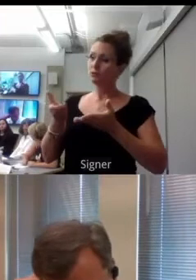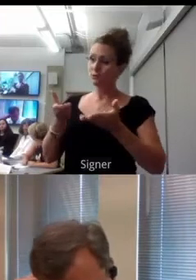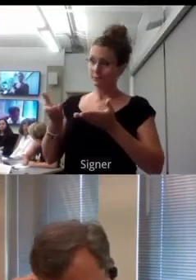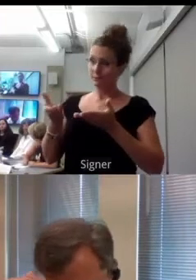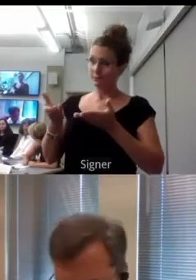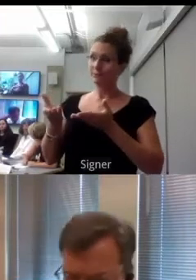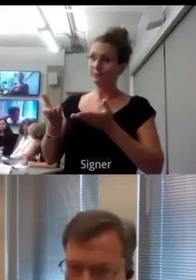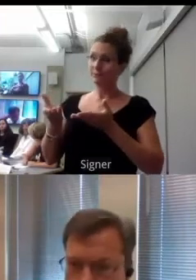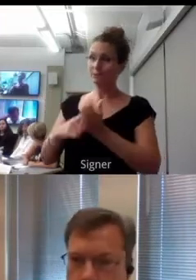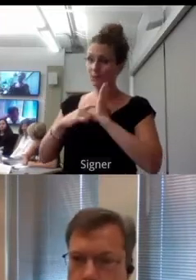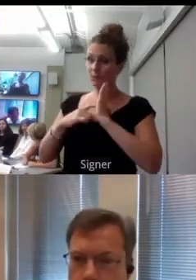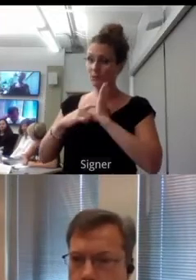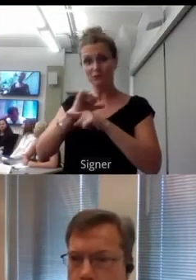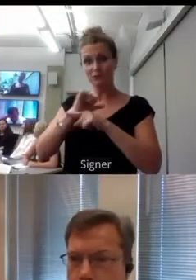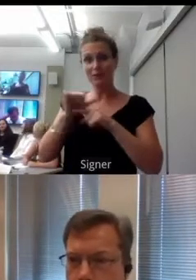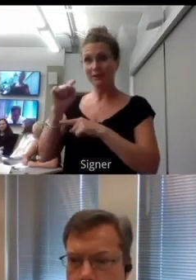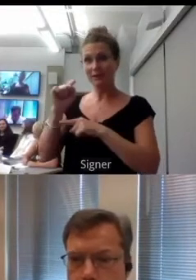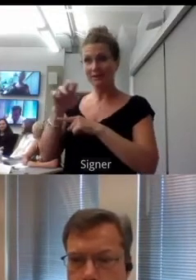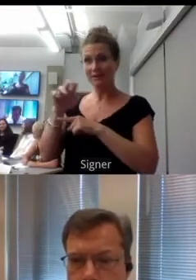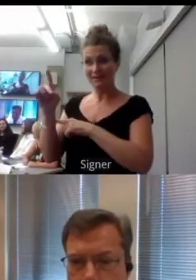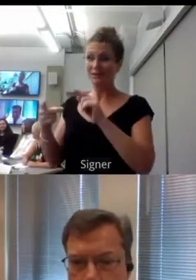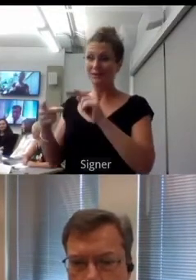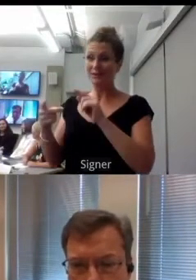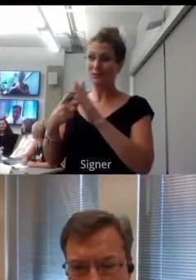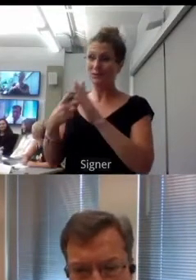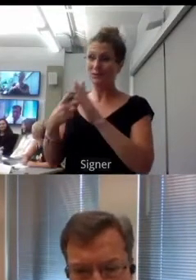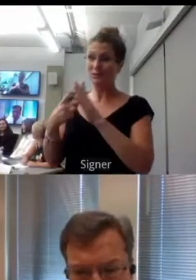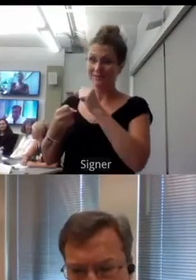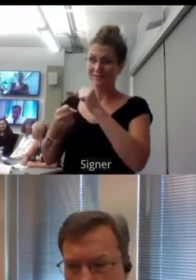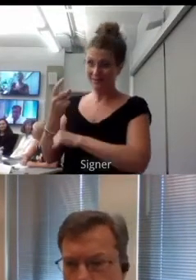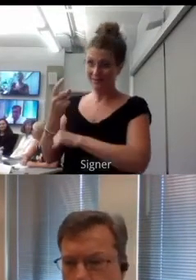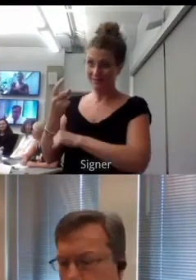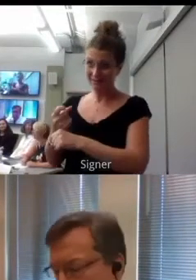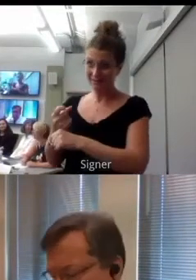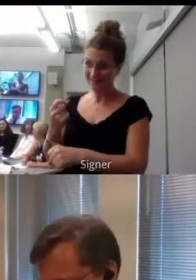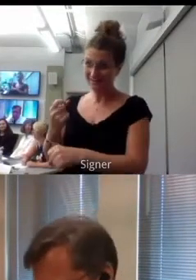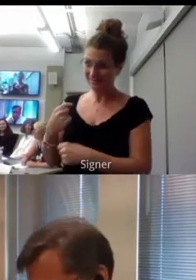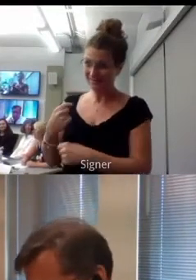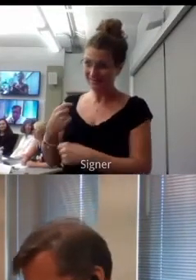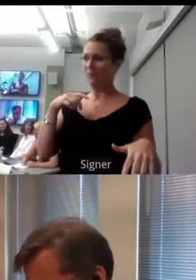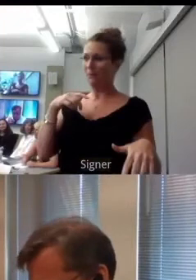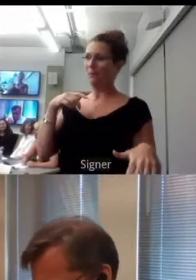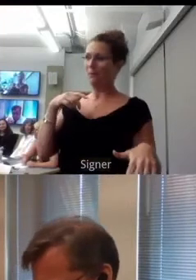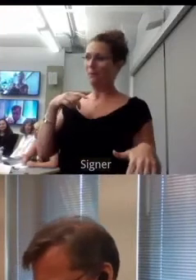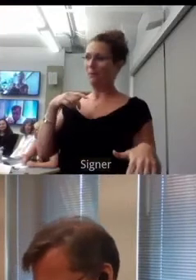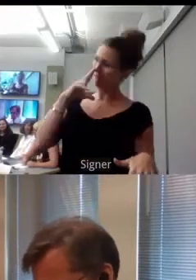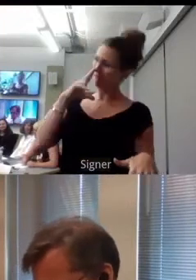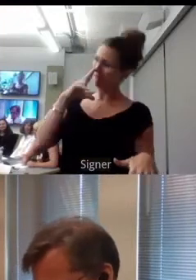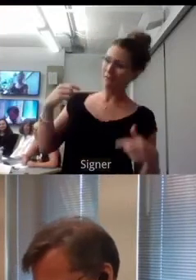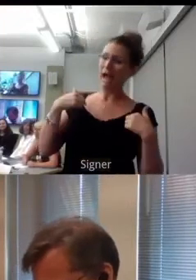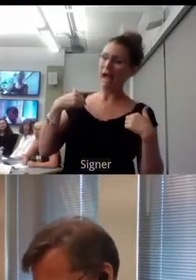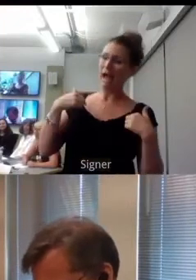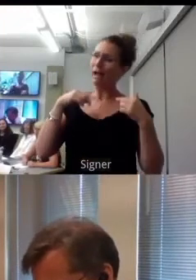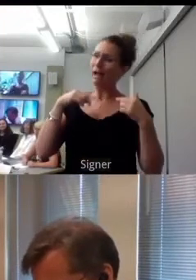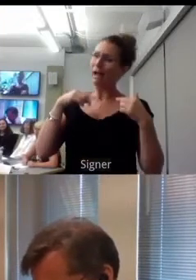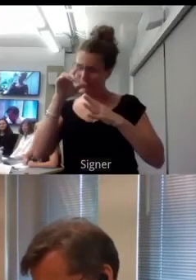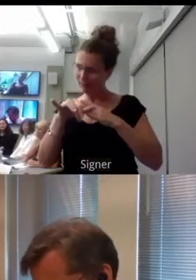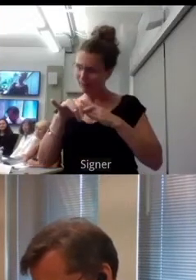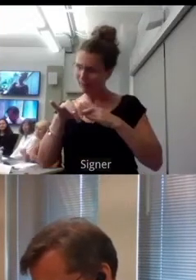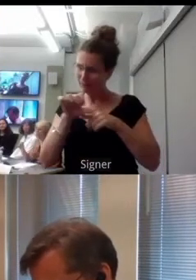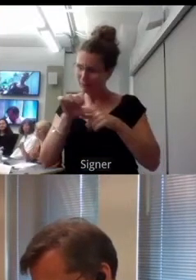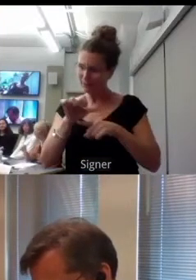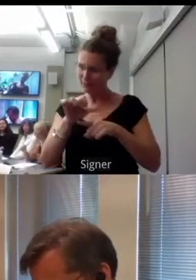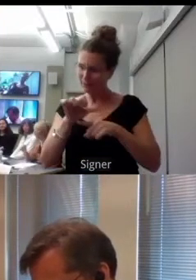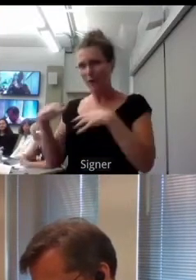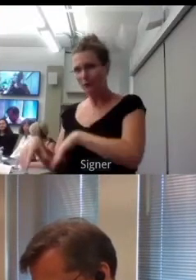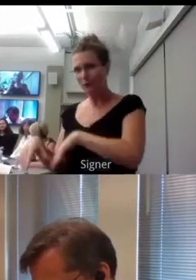so it's very odd to be in a position to complete the actual training that you help create, but at the same time, really exciting. And I am one of those people now.